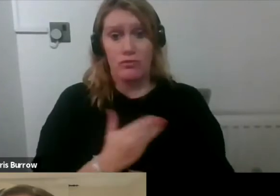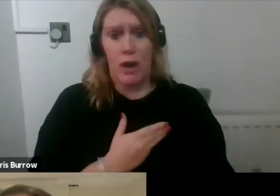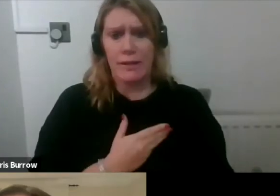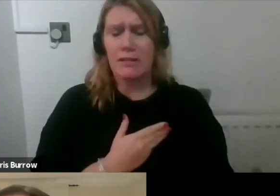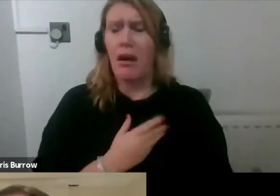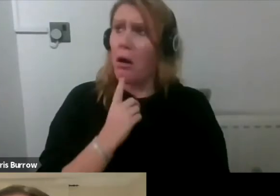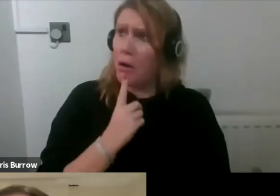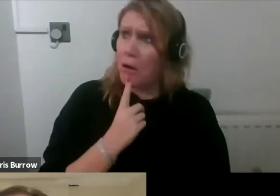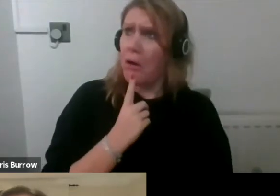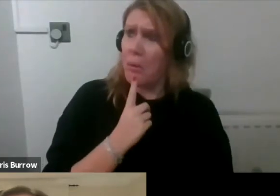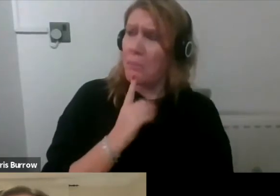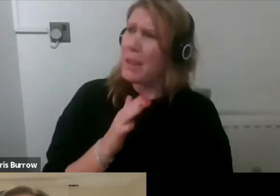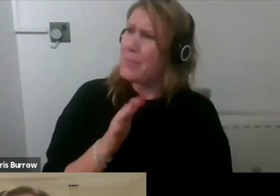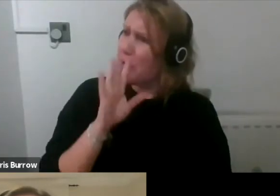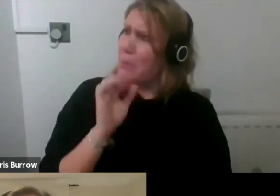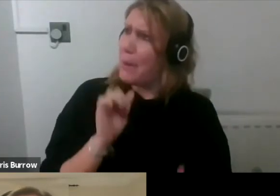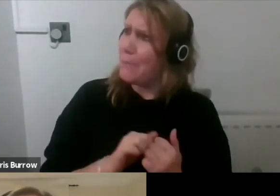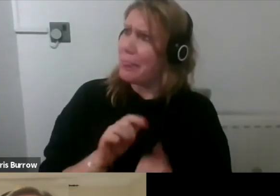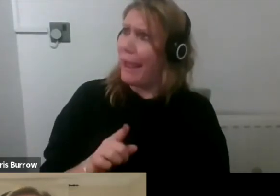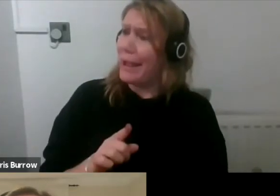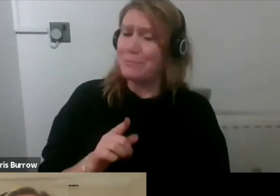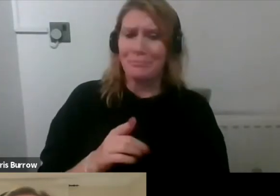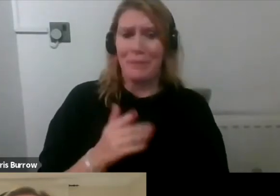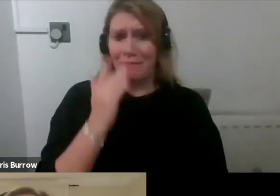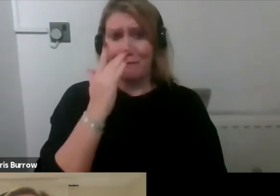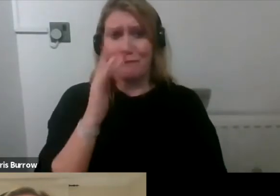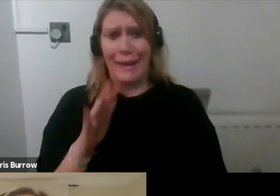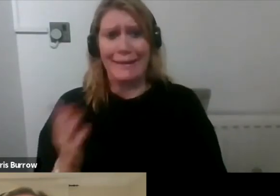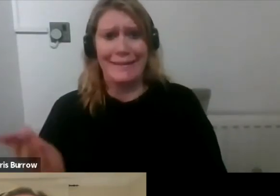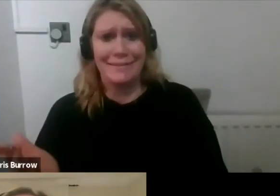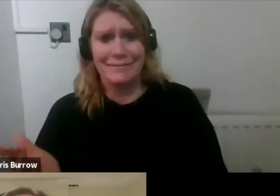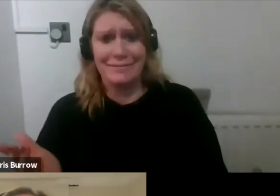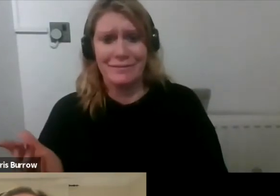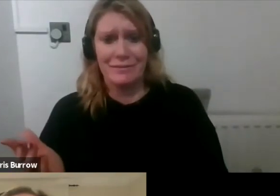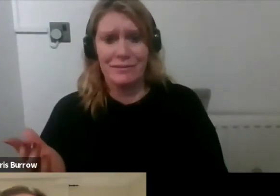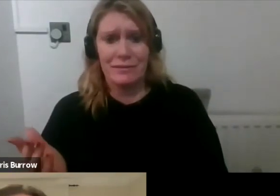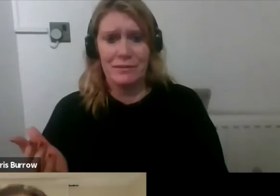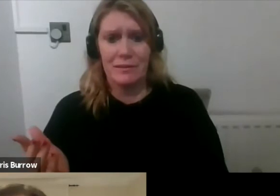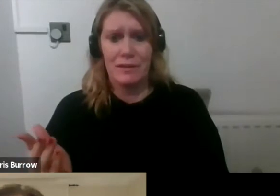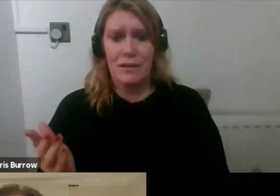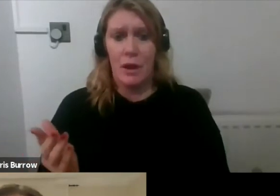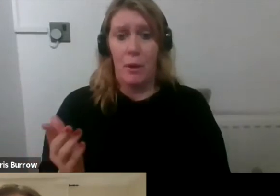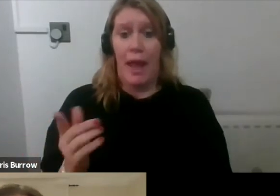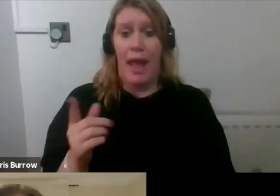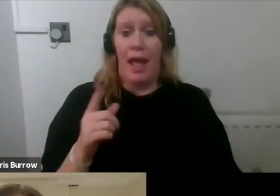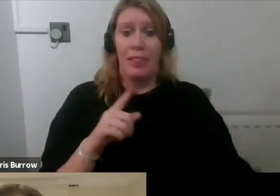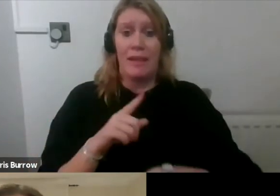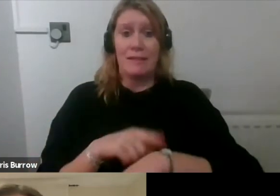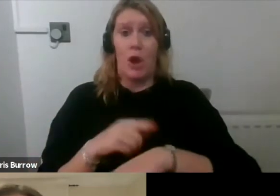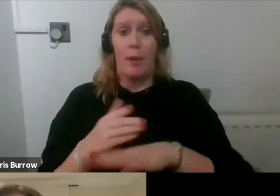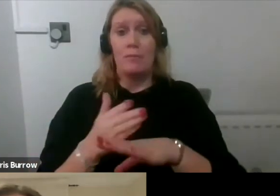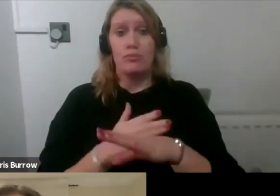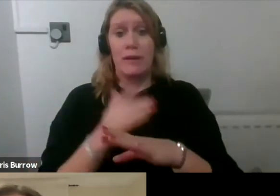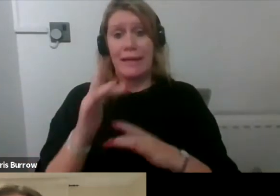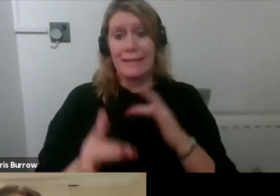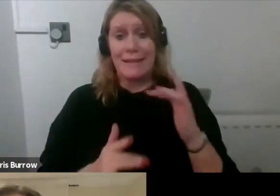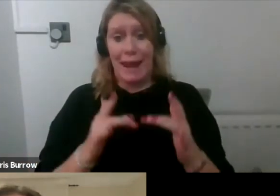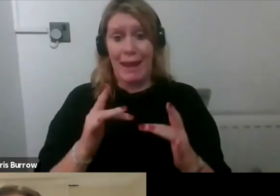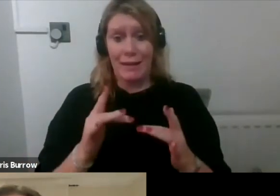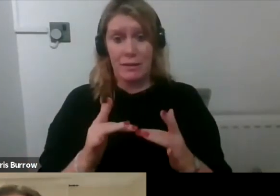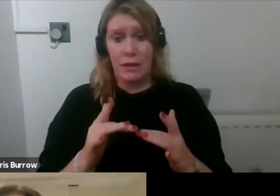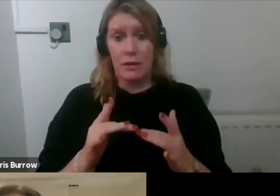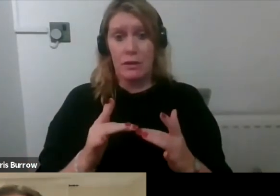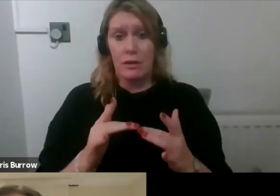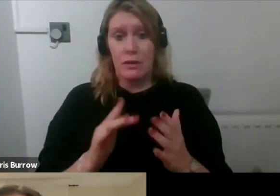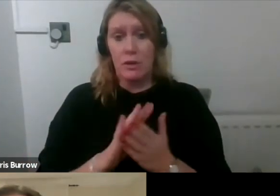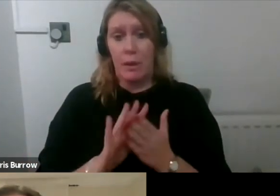yeah, maybe I remember that. So the starting point, I suppose, was, you look at the time, this is pre-internet, which is an advantage. It's sort of